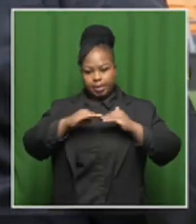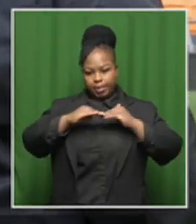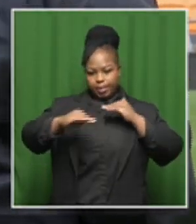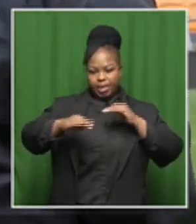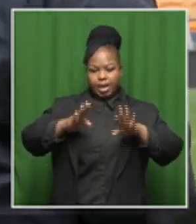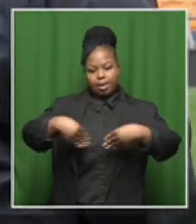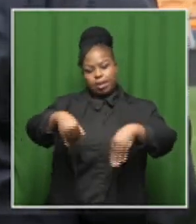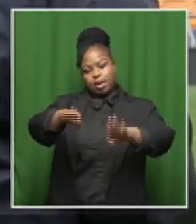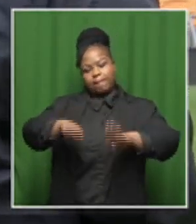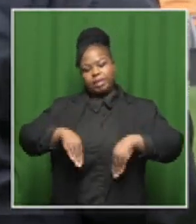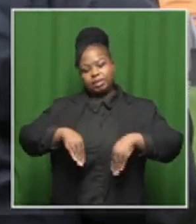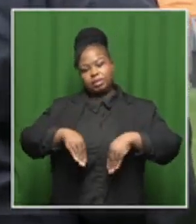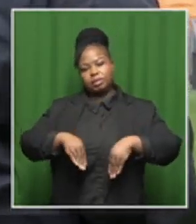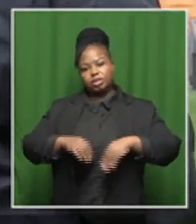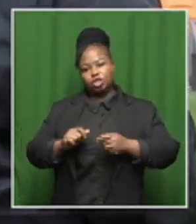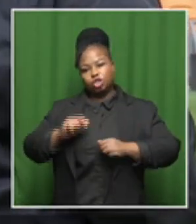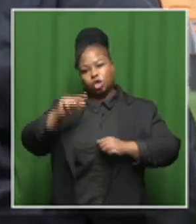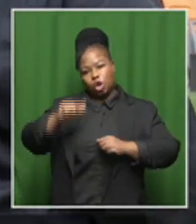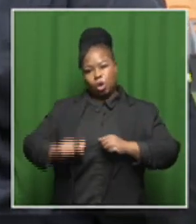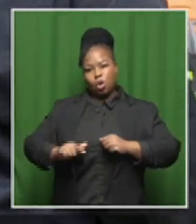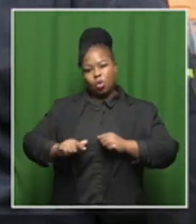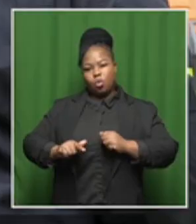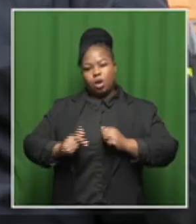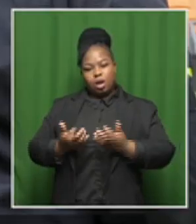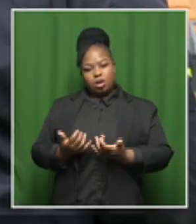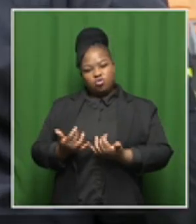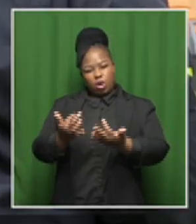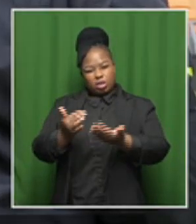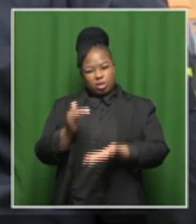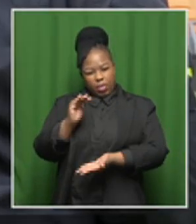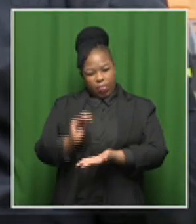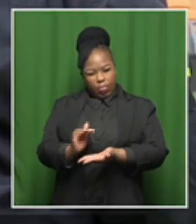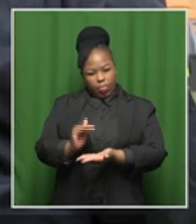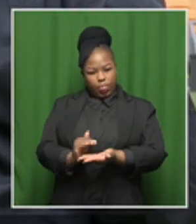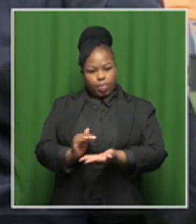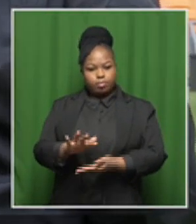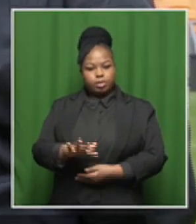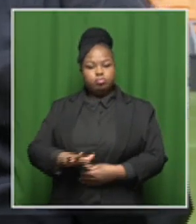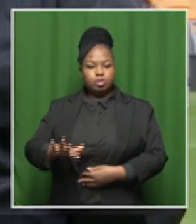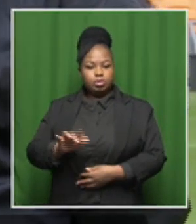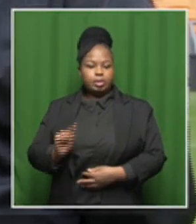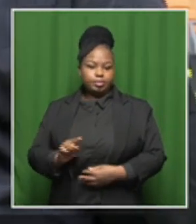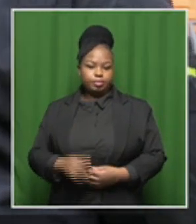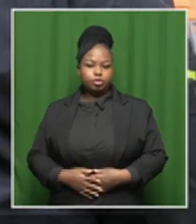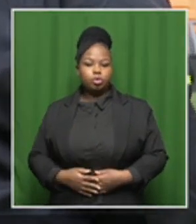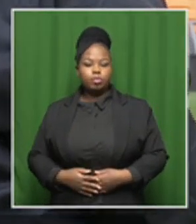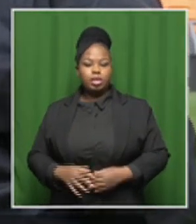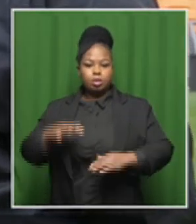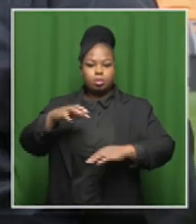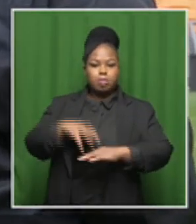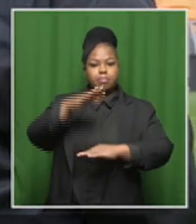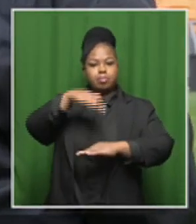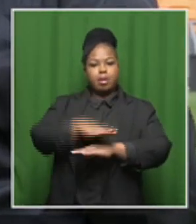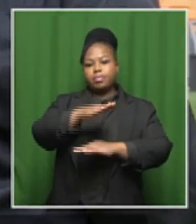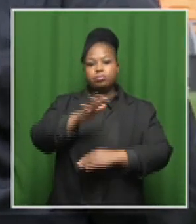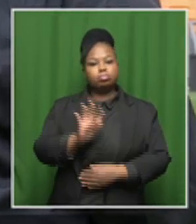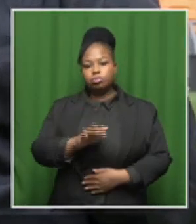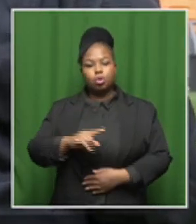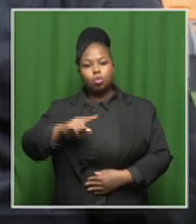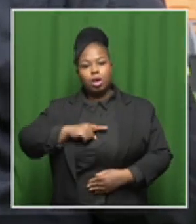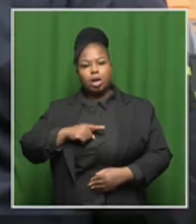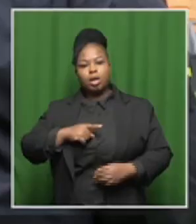carpet-like lower cut surface. And obviously you need to avoid bumpiness with the ball